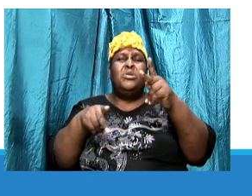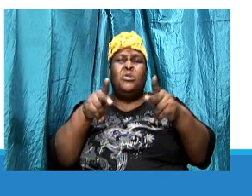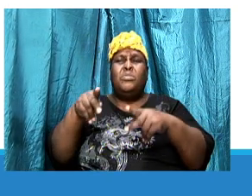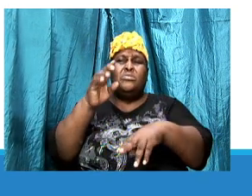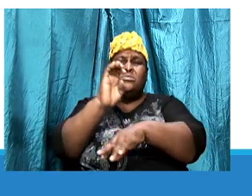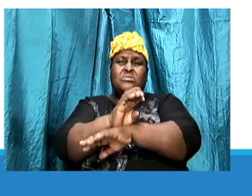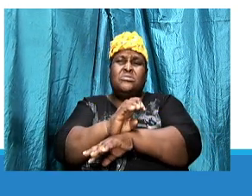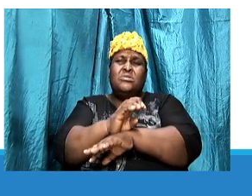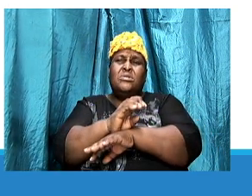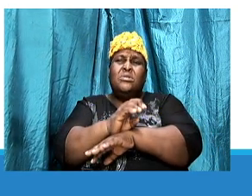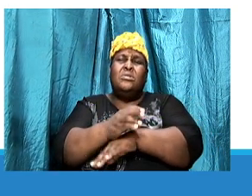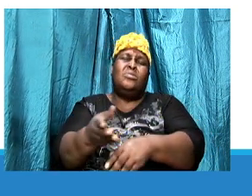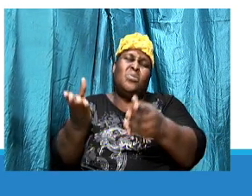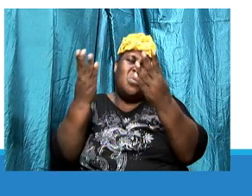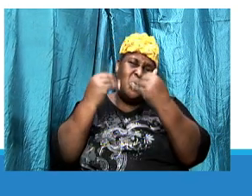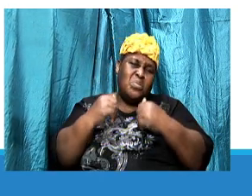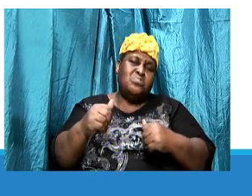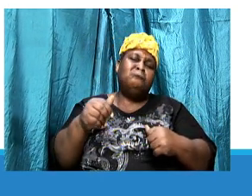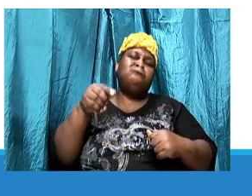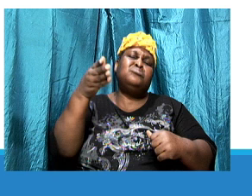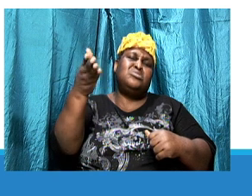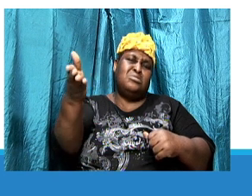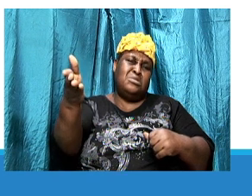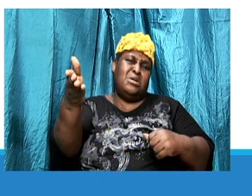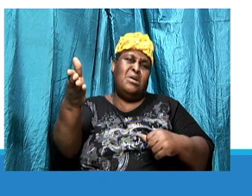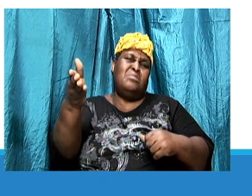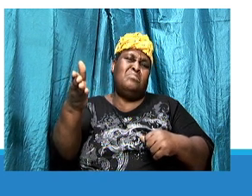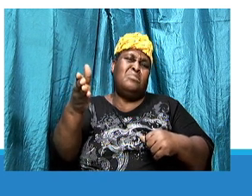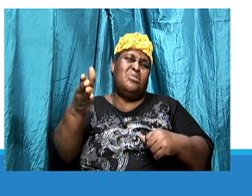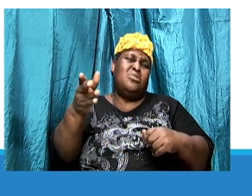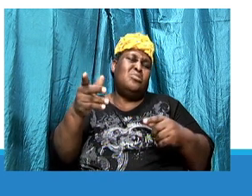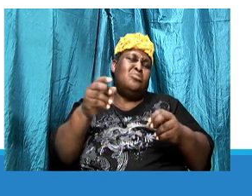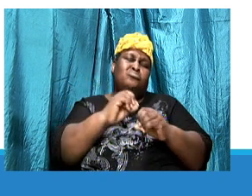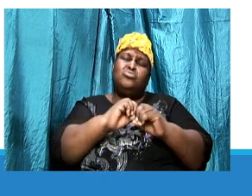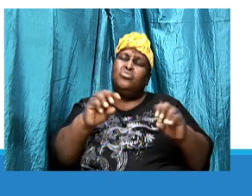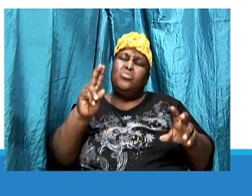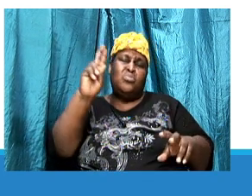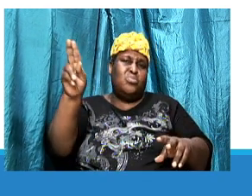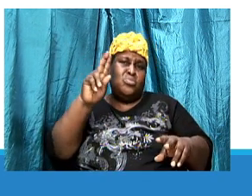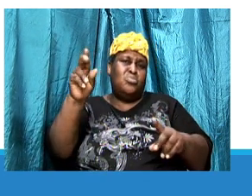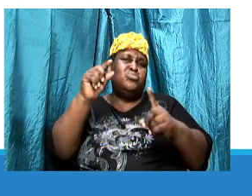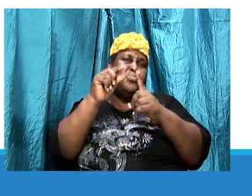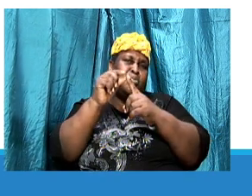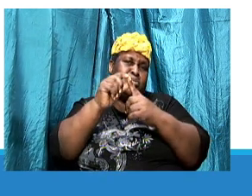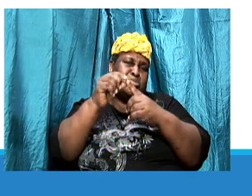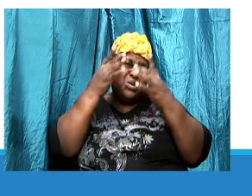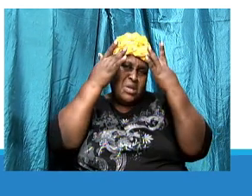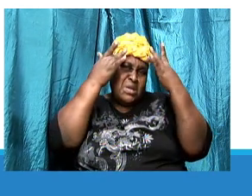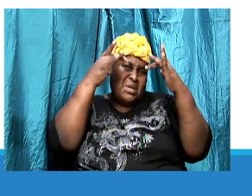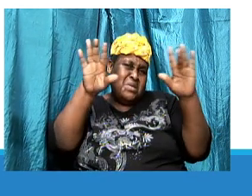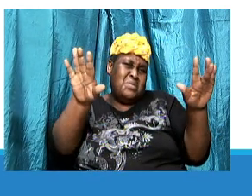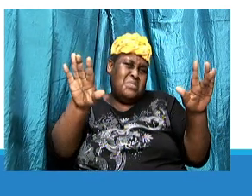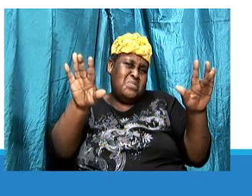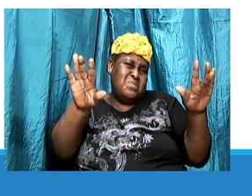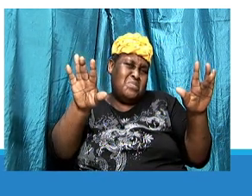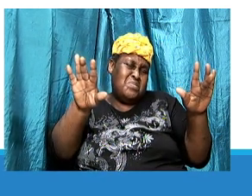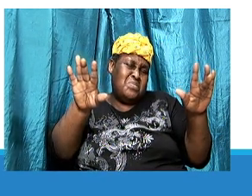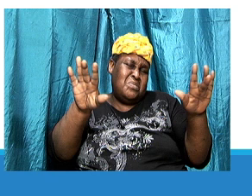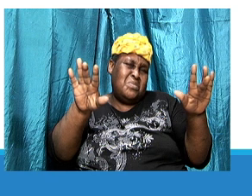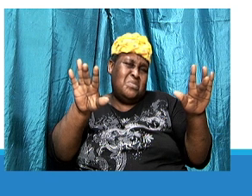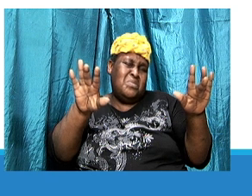them, he did not use words, enticing words, or persuasive